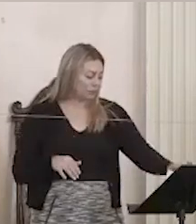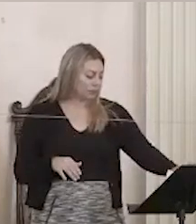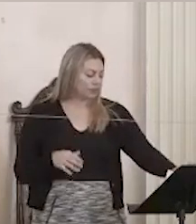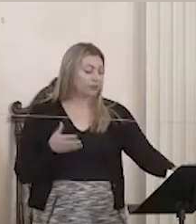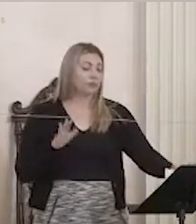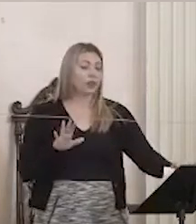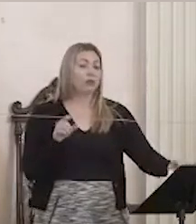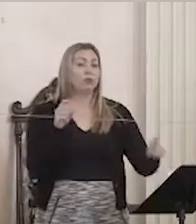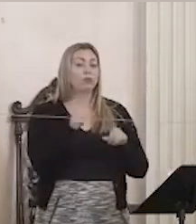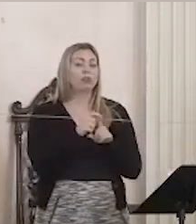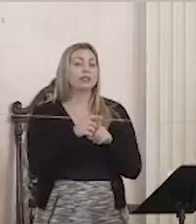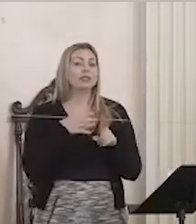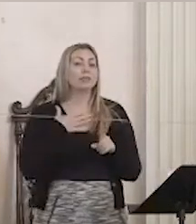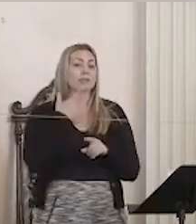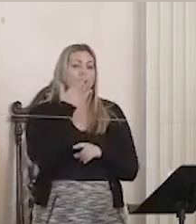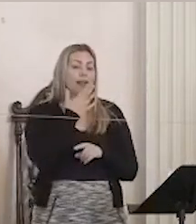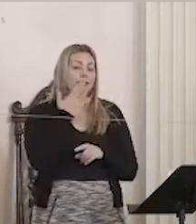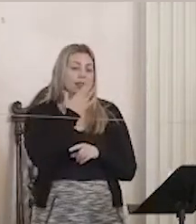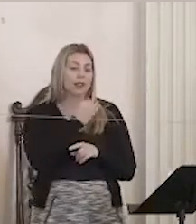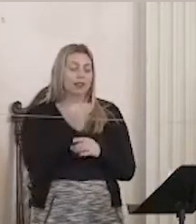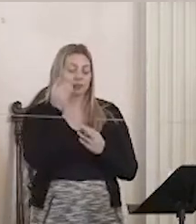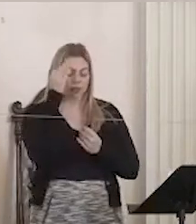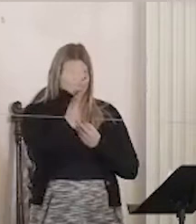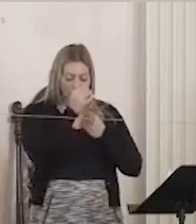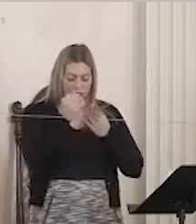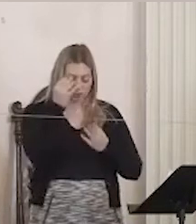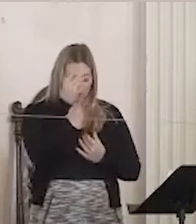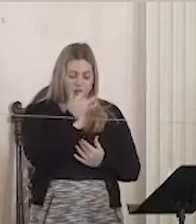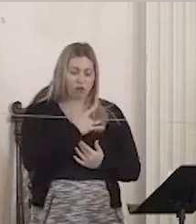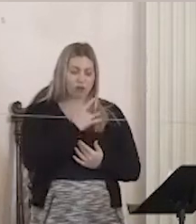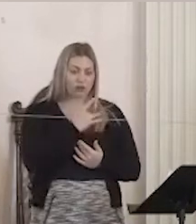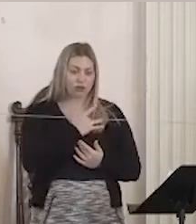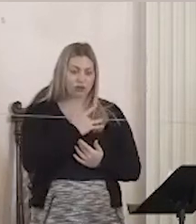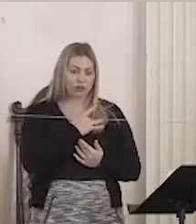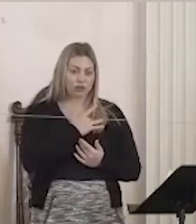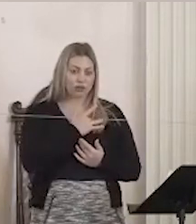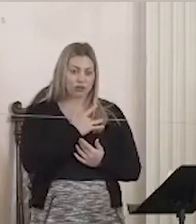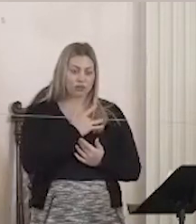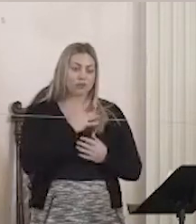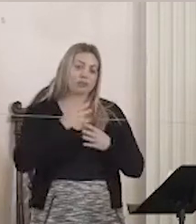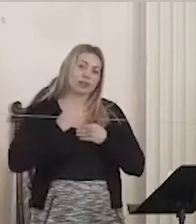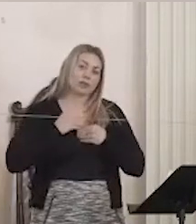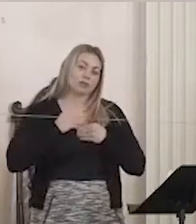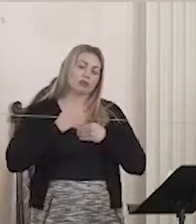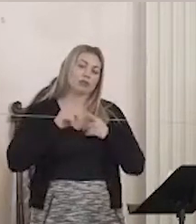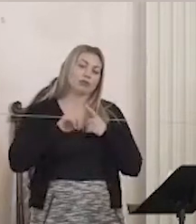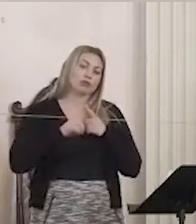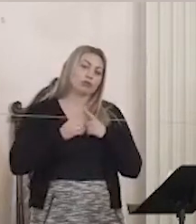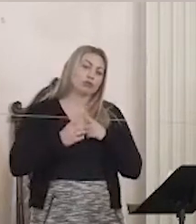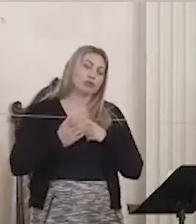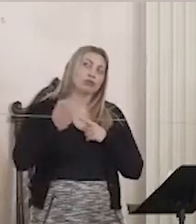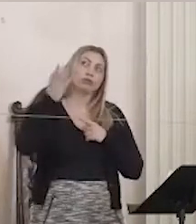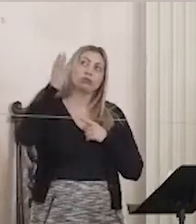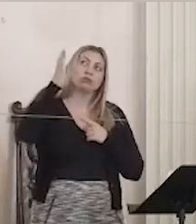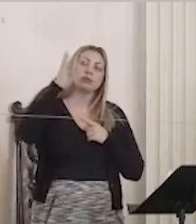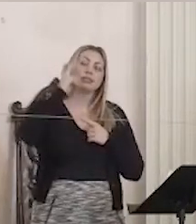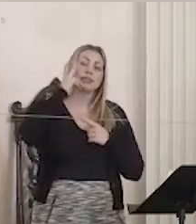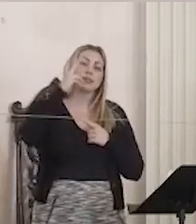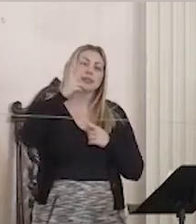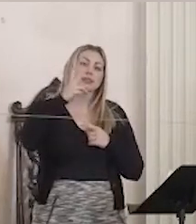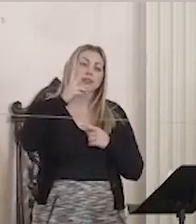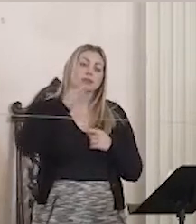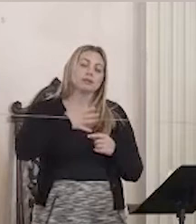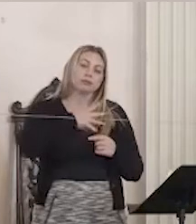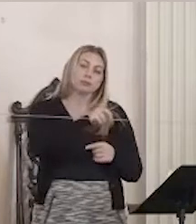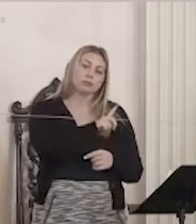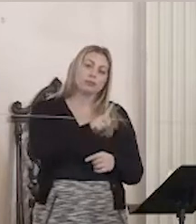"May the words of my mouth and the meditation of my heart be acceptable in thy sight,